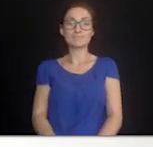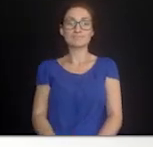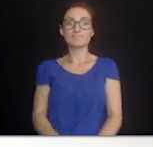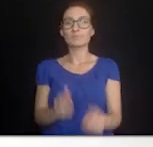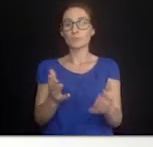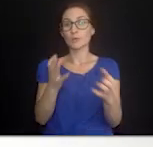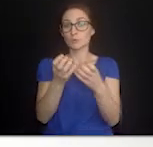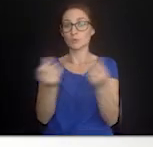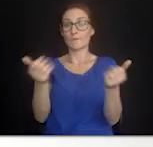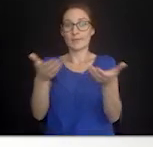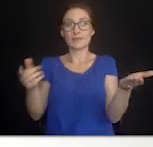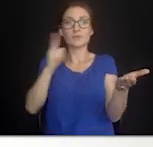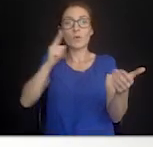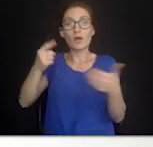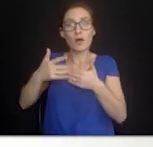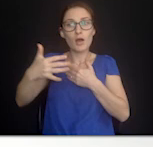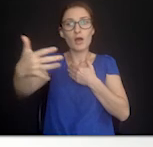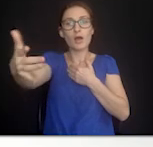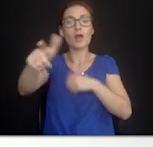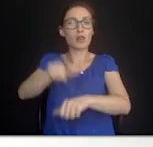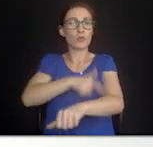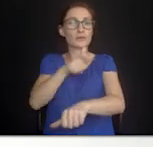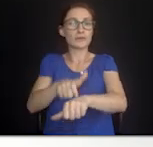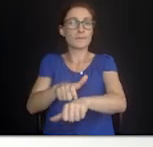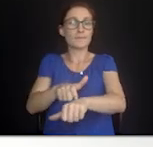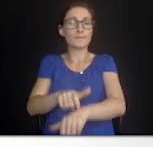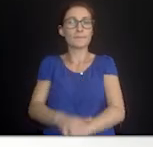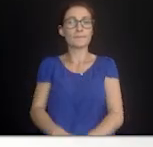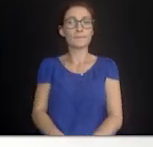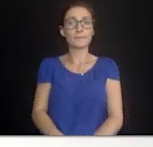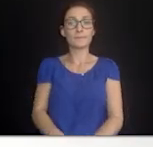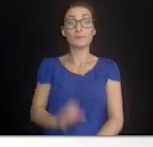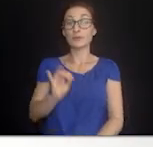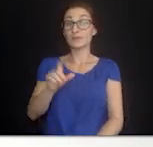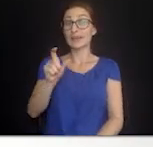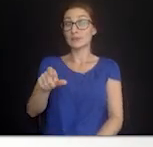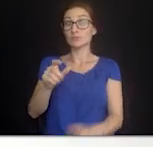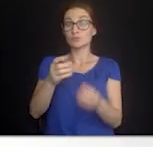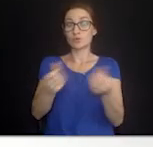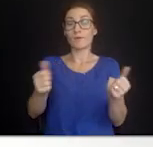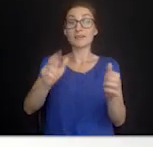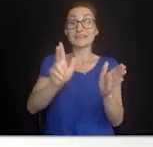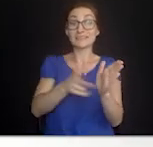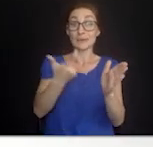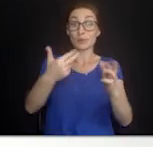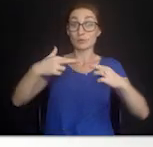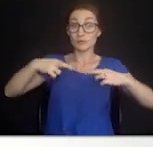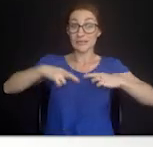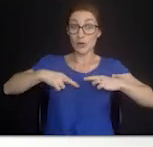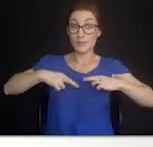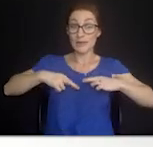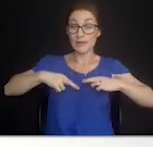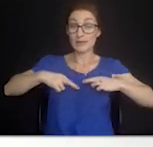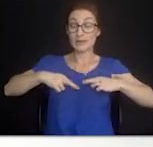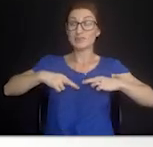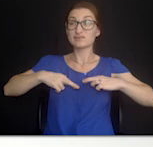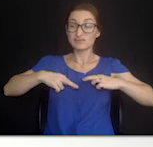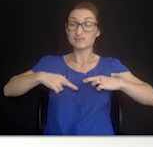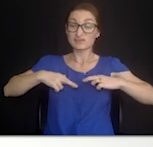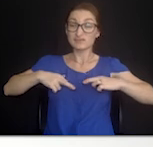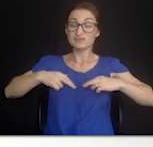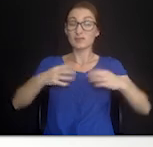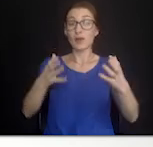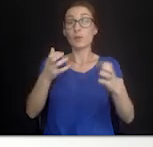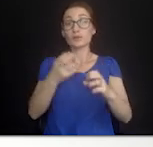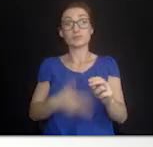things for a very long time, right? If I have to solve what we like to call the double retirement, then I want to find ways to increase